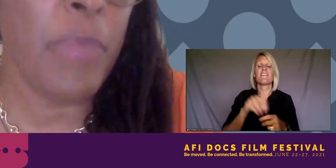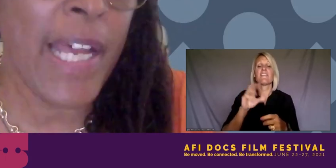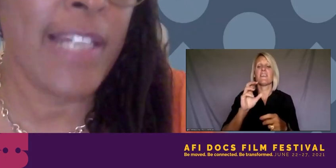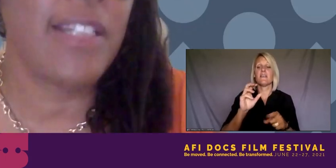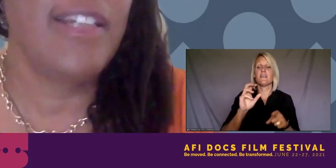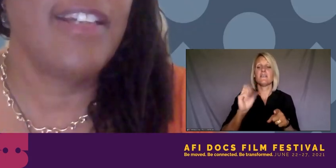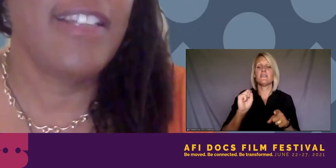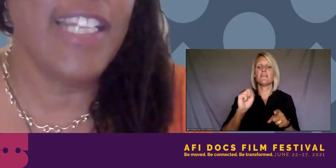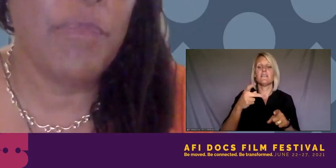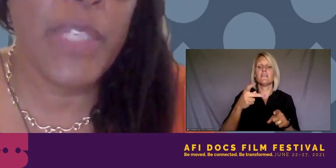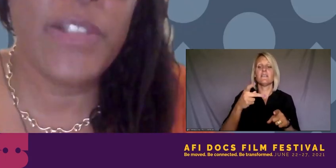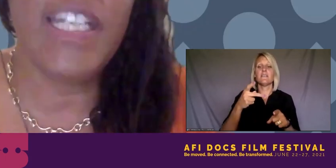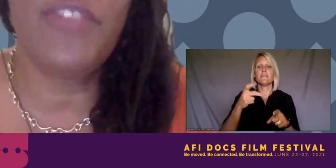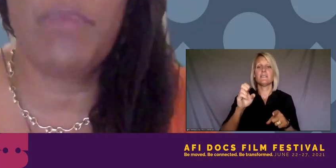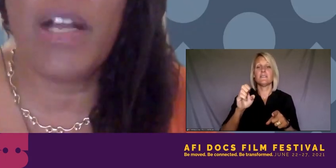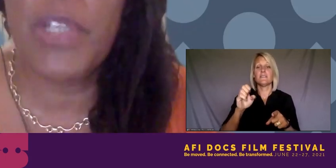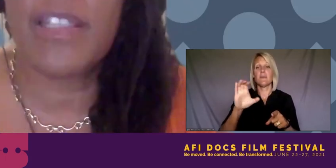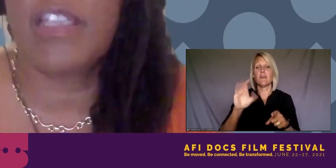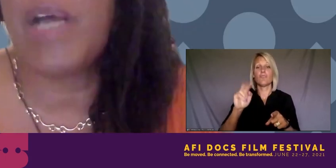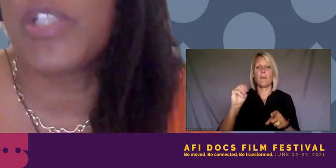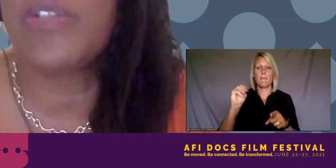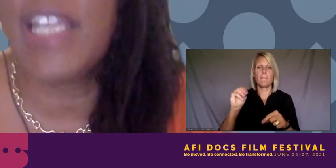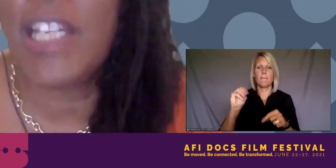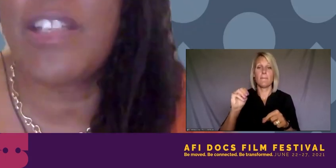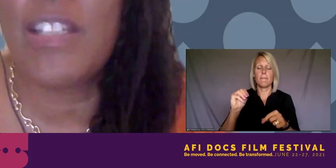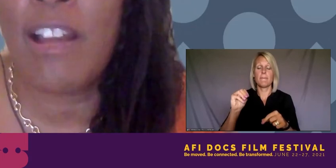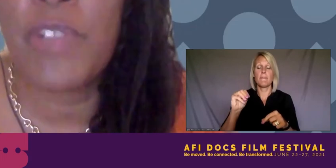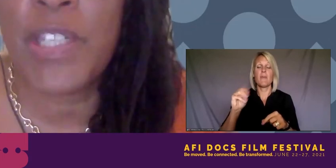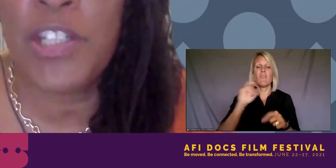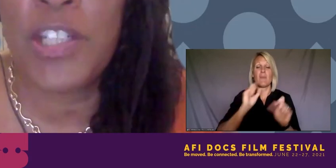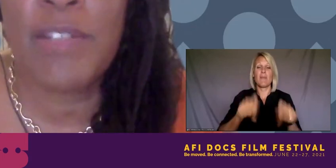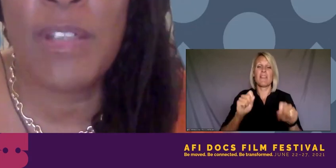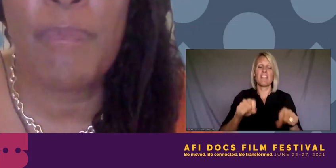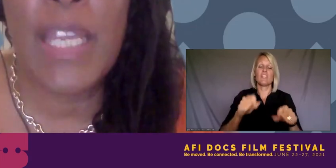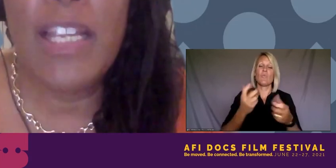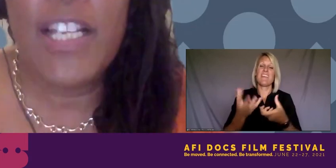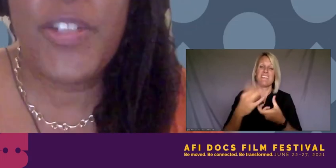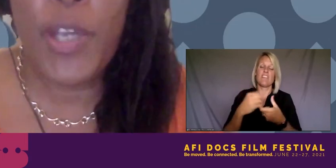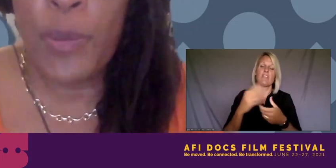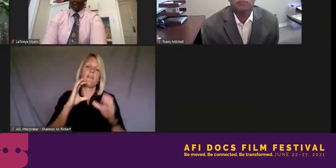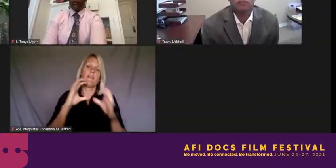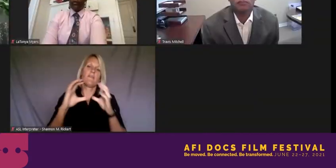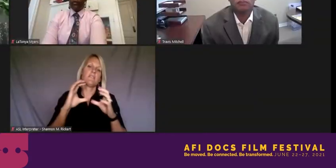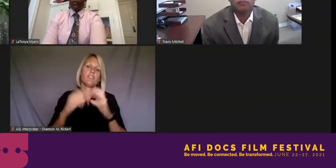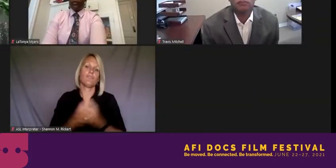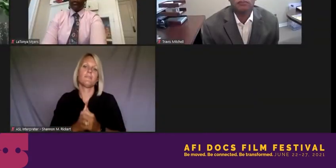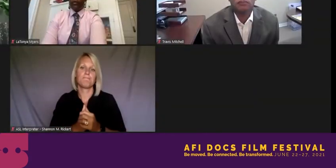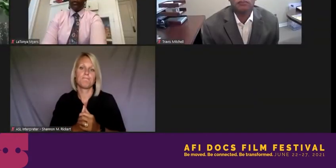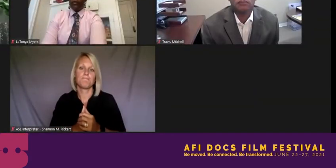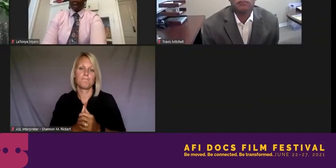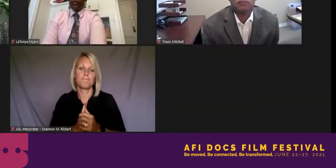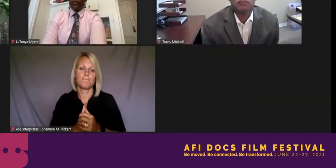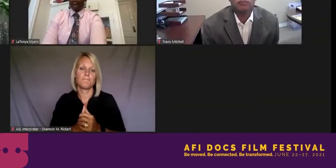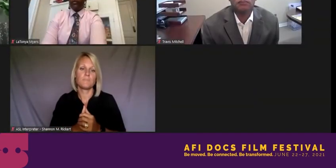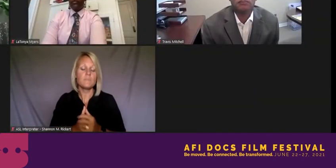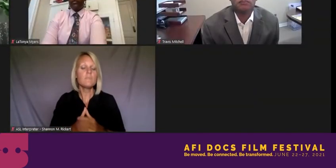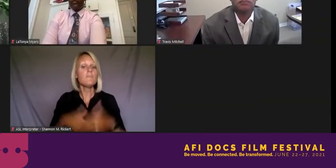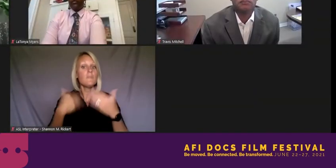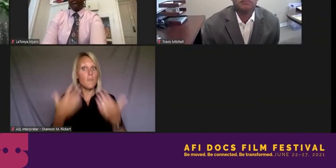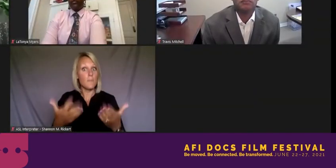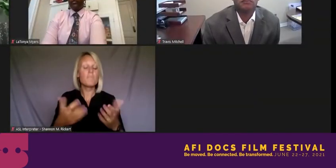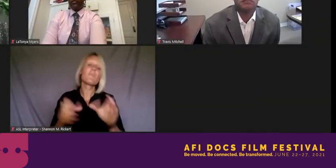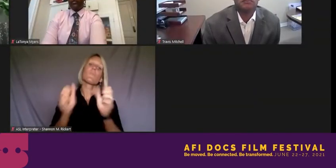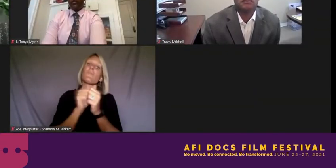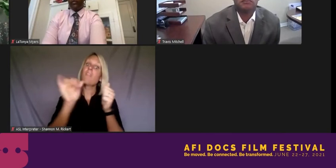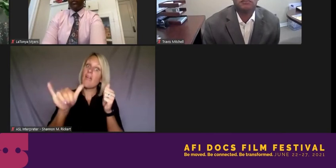will impact the ability for public, the public to engage in these conversations. So with that, I want to turn to our audience